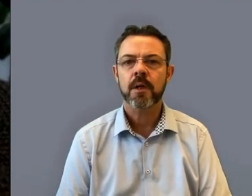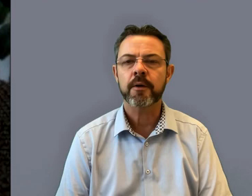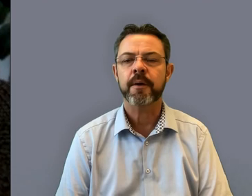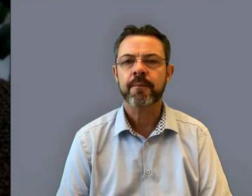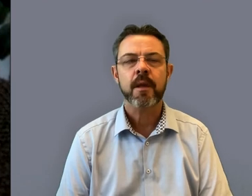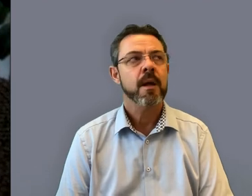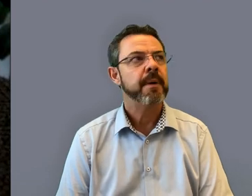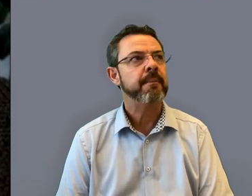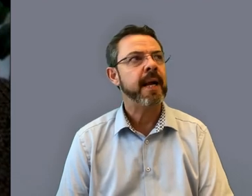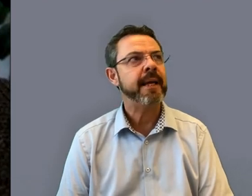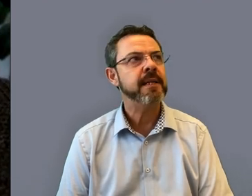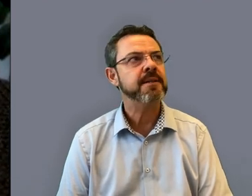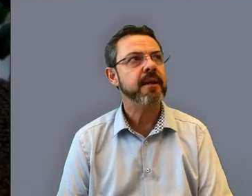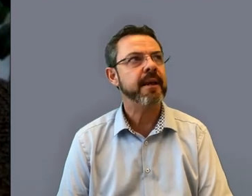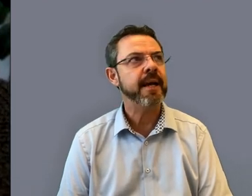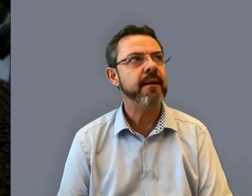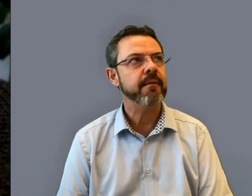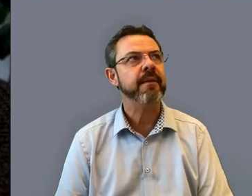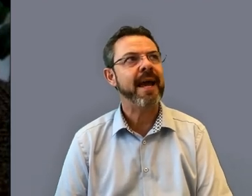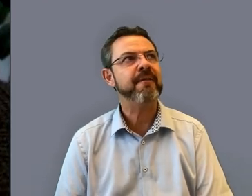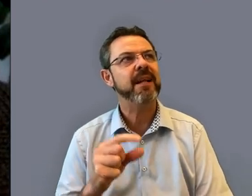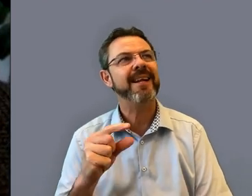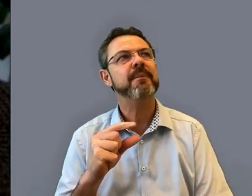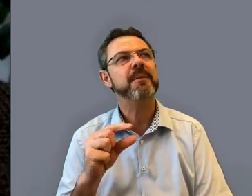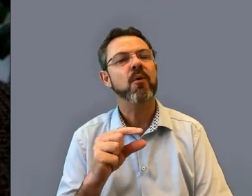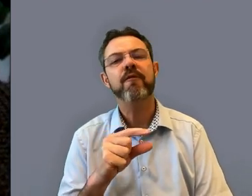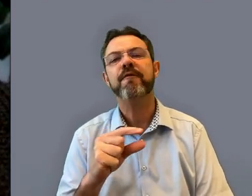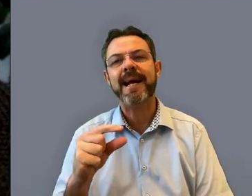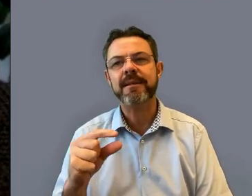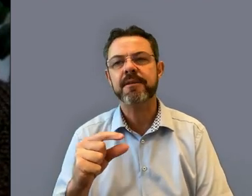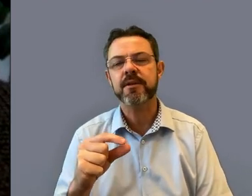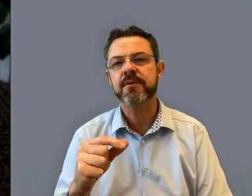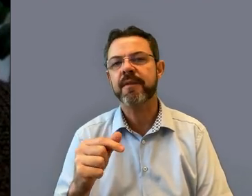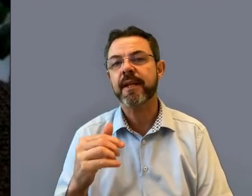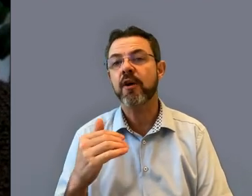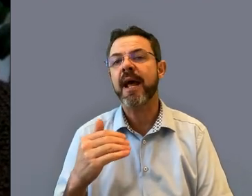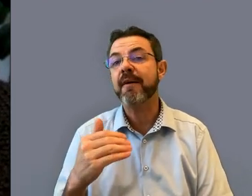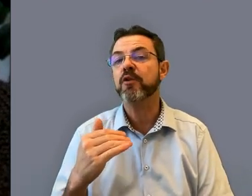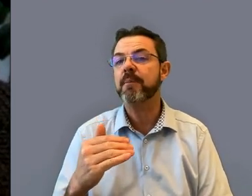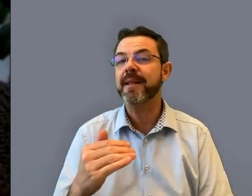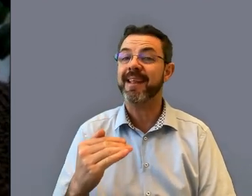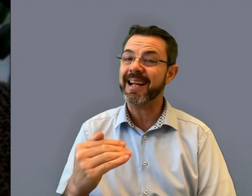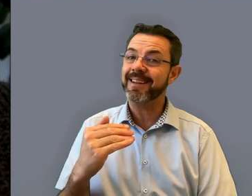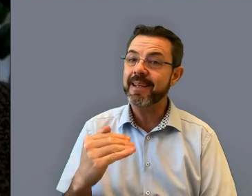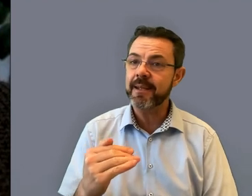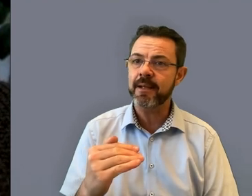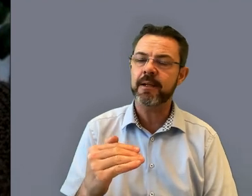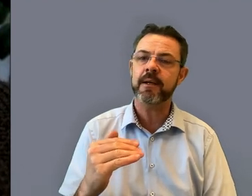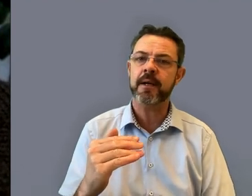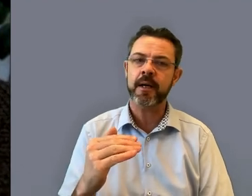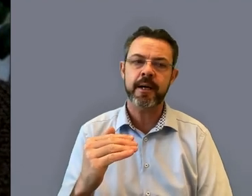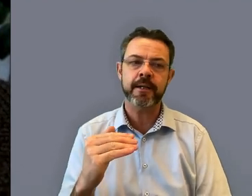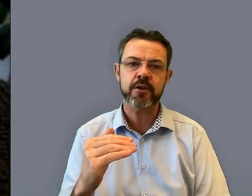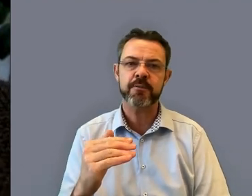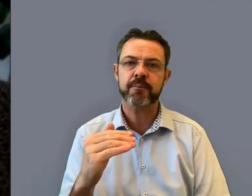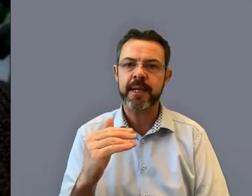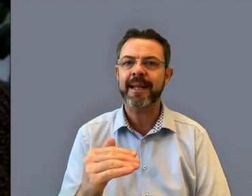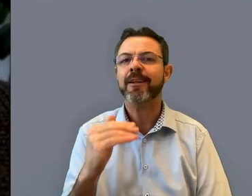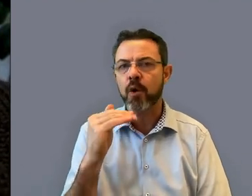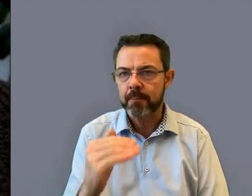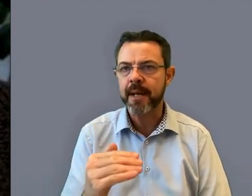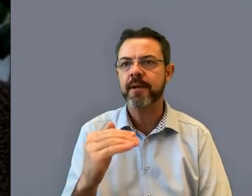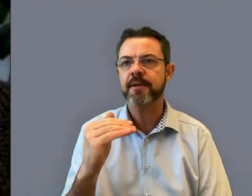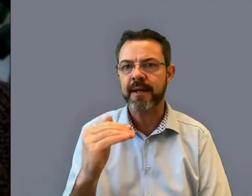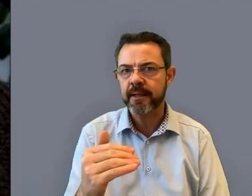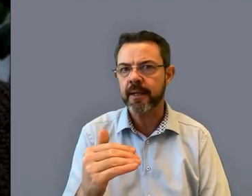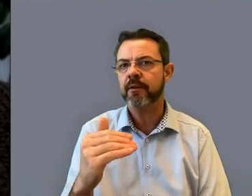continue. Okay, but I guess they have a little bit more fat in terms of they don't have to be that lean in terms of being